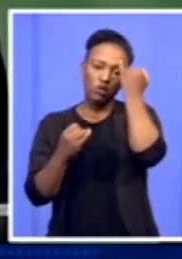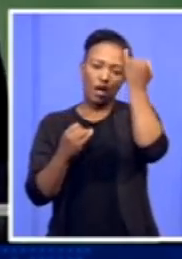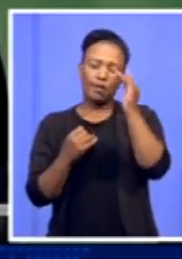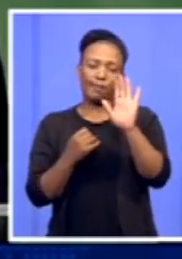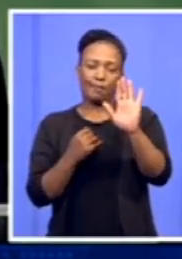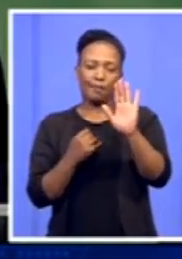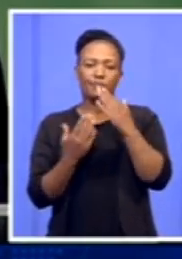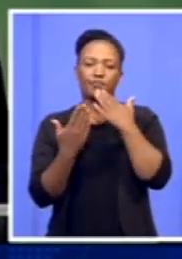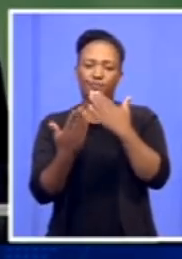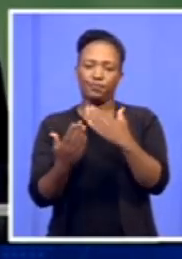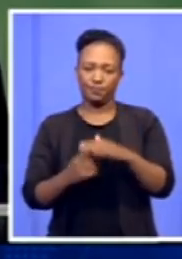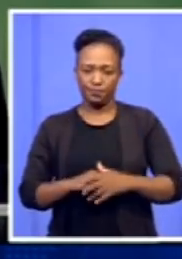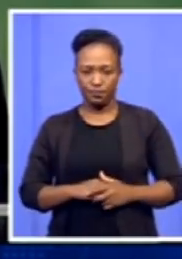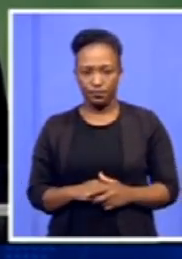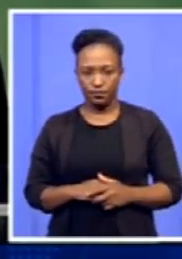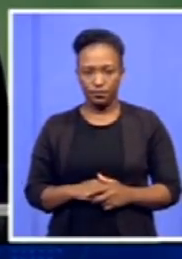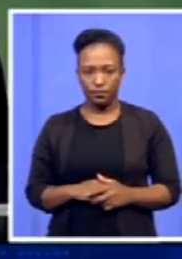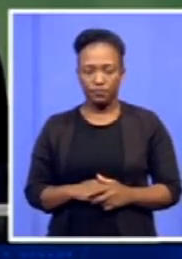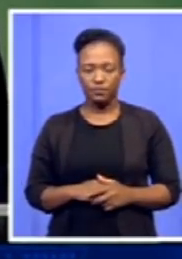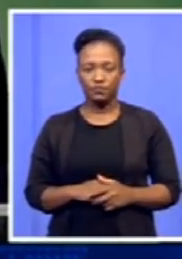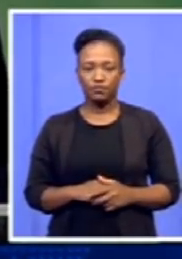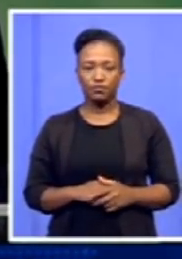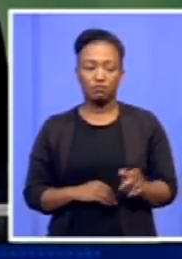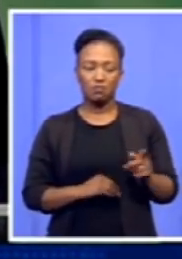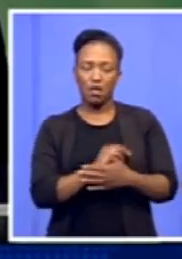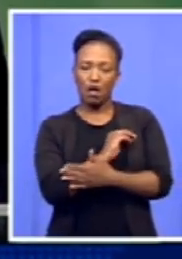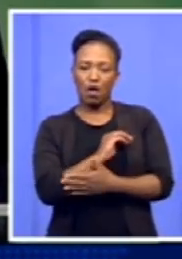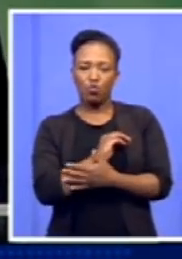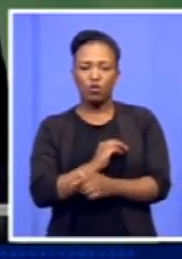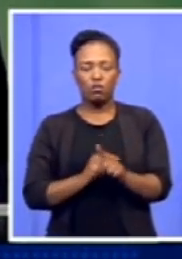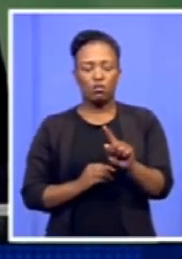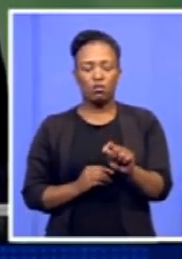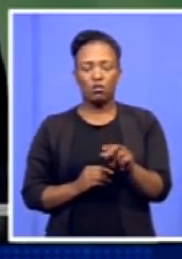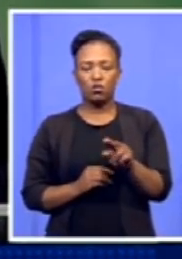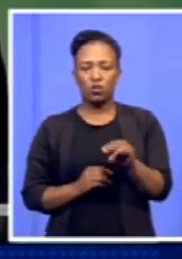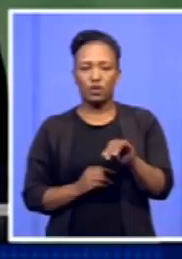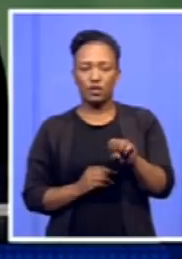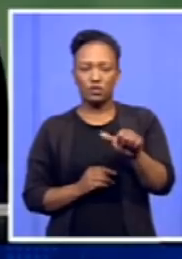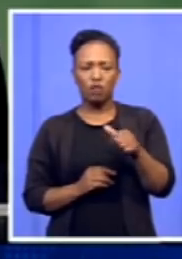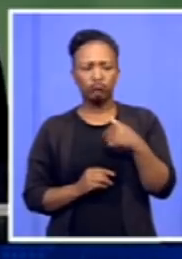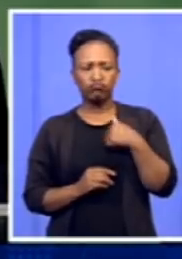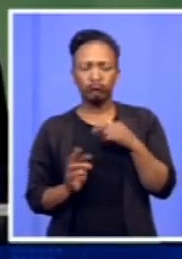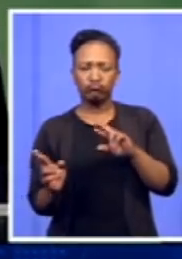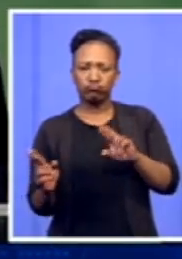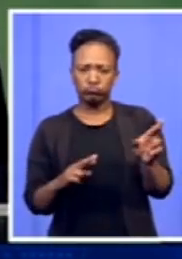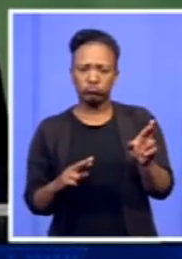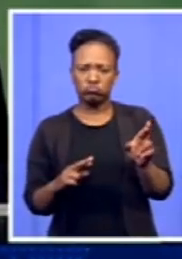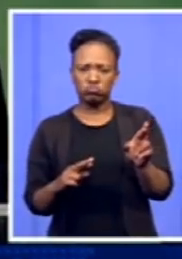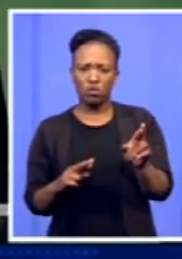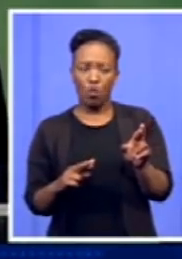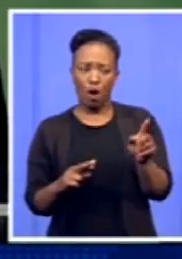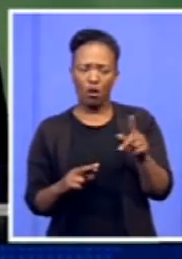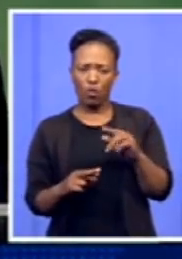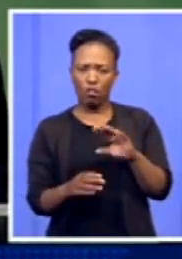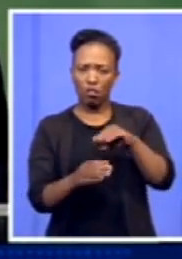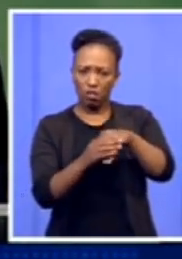And Tunisia will be up to the challenge. It will be one of the vaccine producer countries. Obviously, there